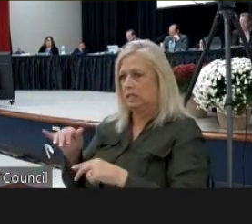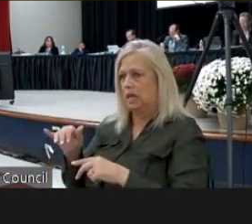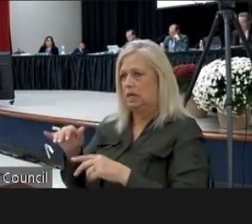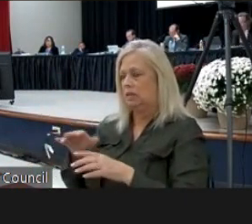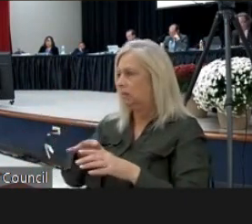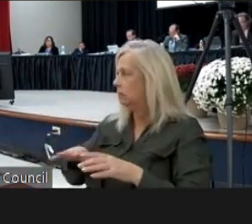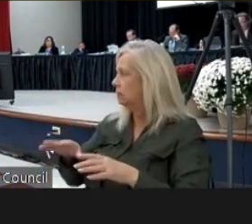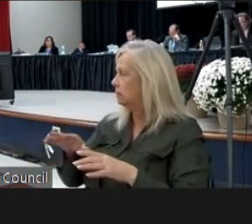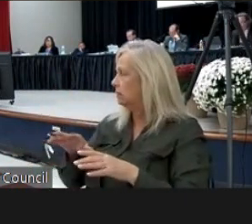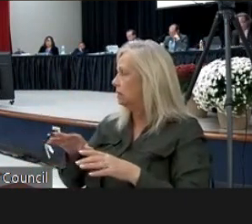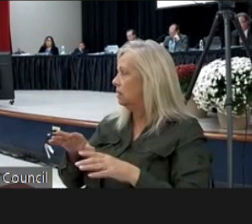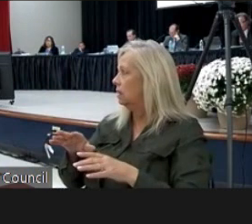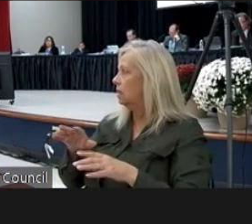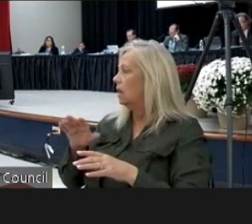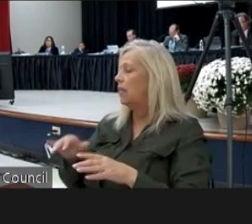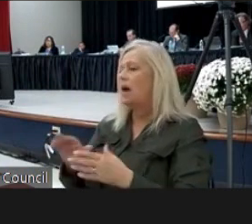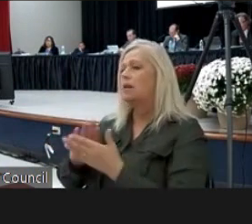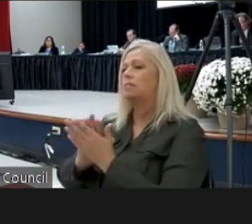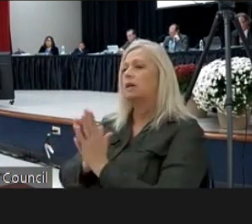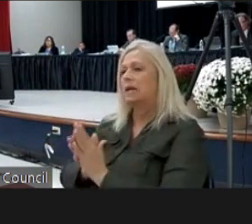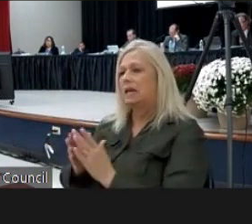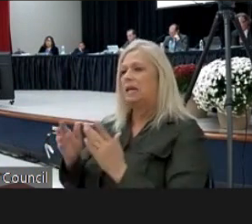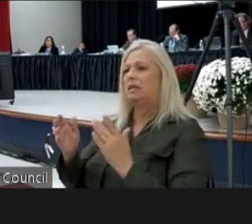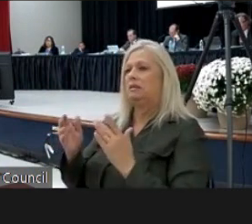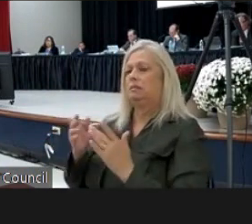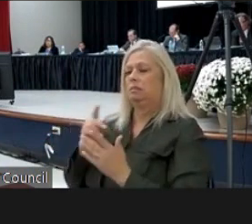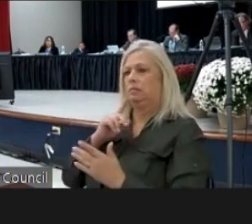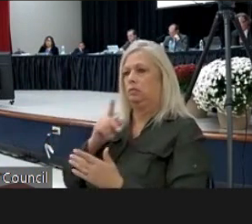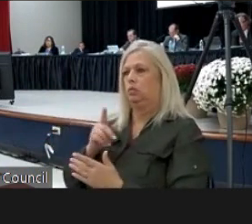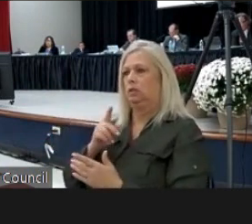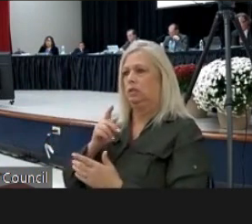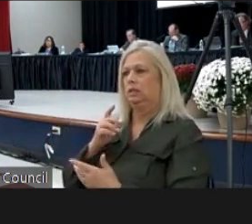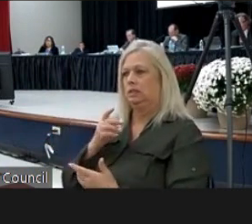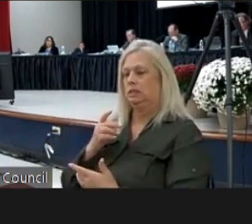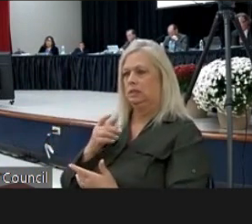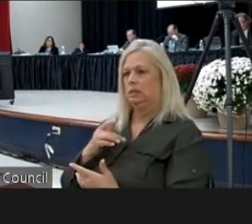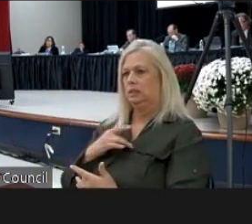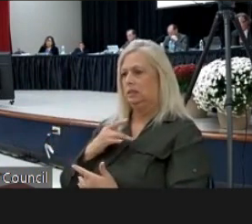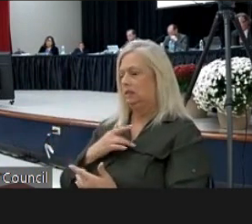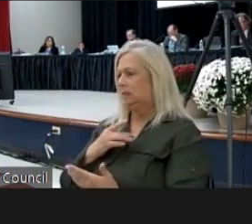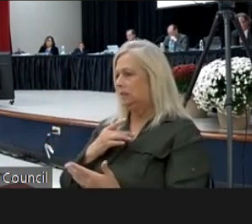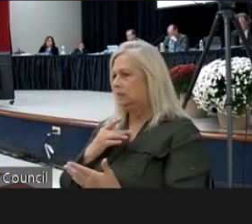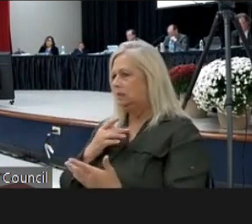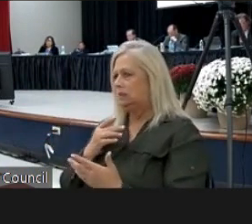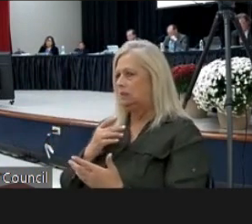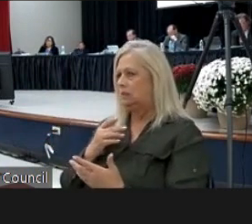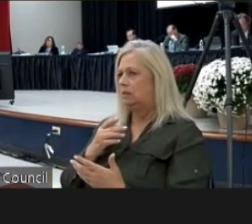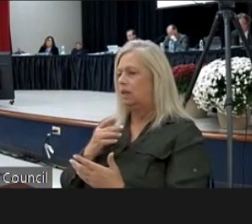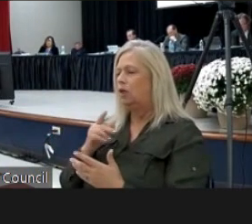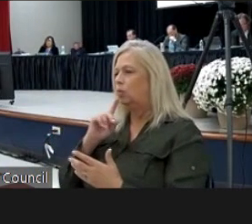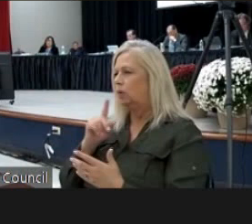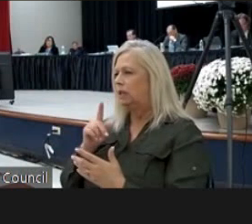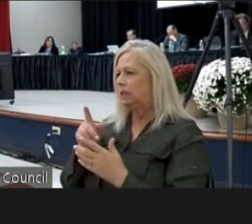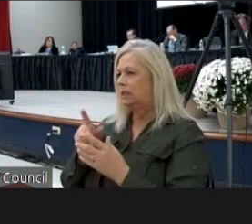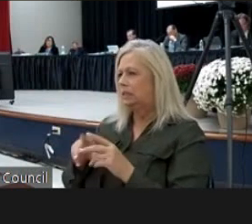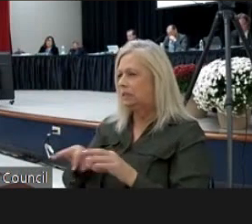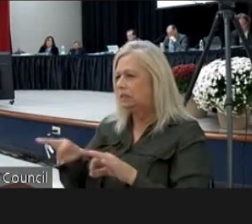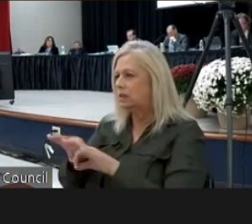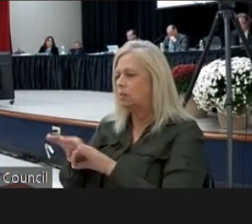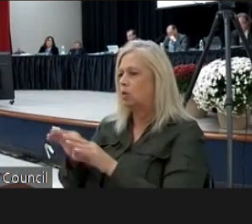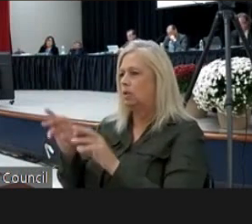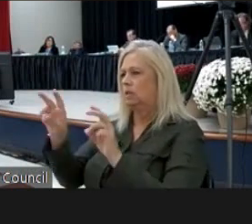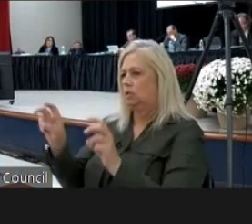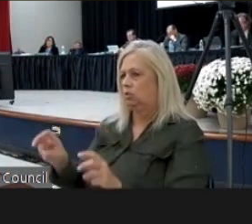like. So that became a concern for us as we moved through this. And it became a more and more of a critical issue as we started looking at